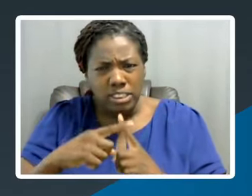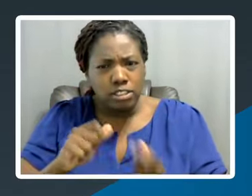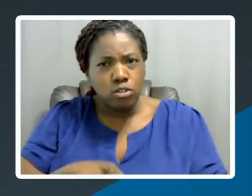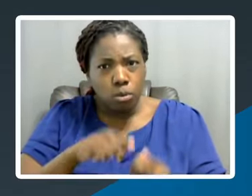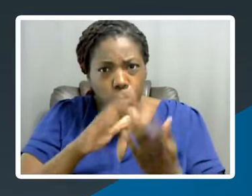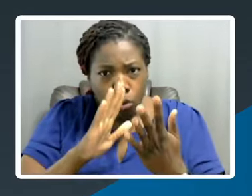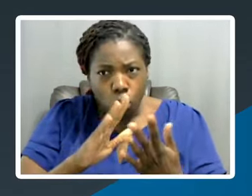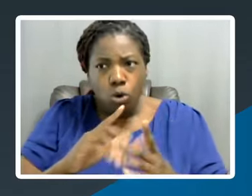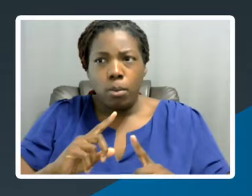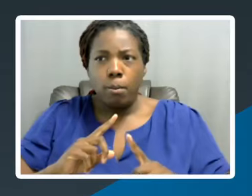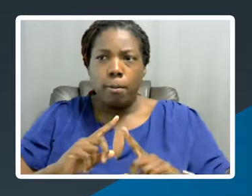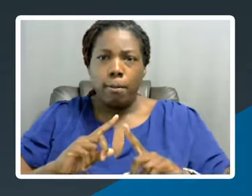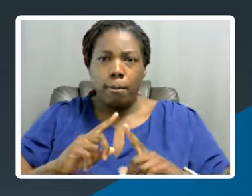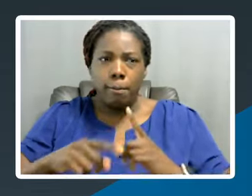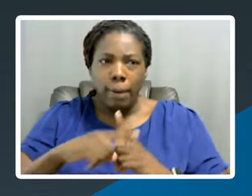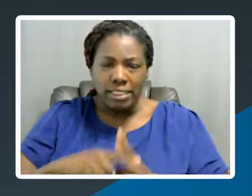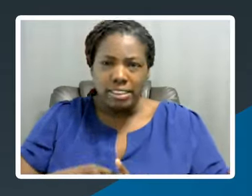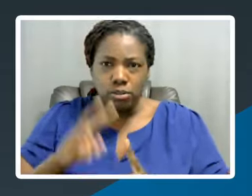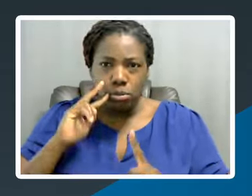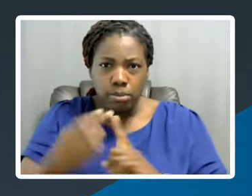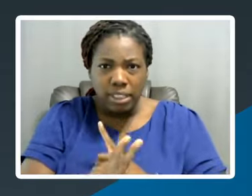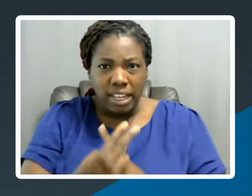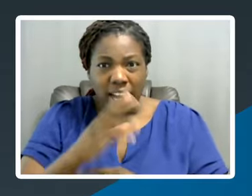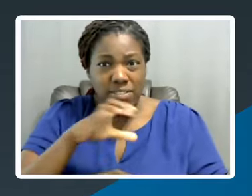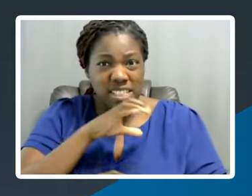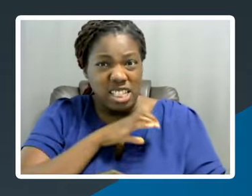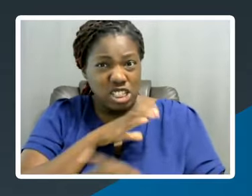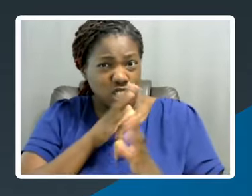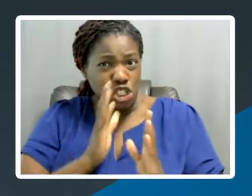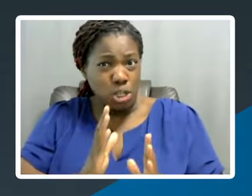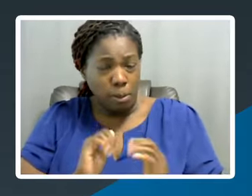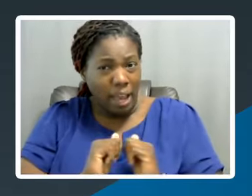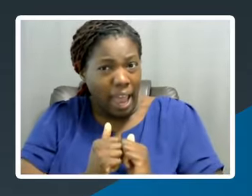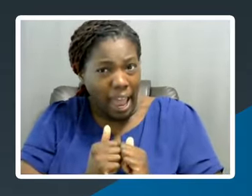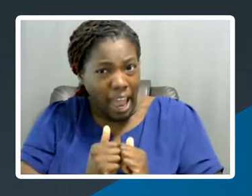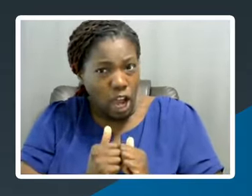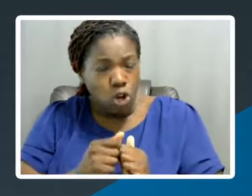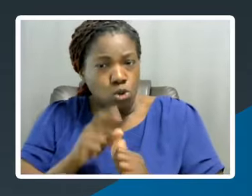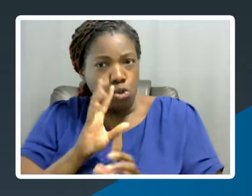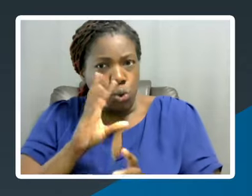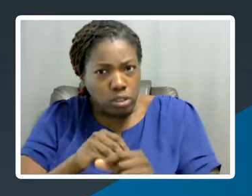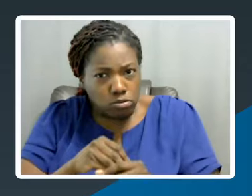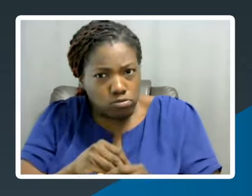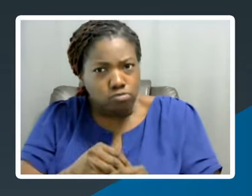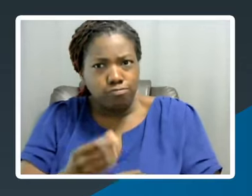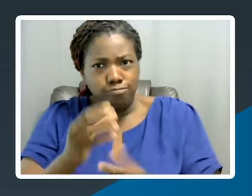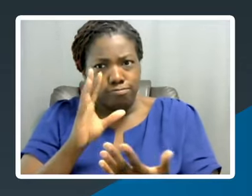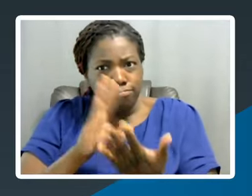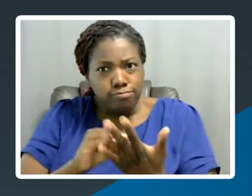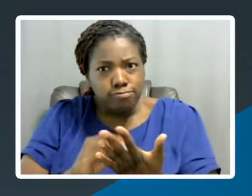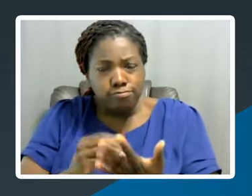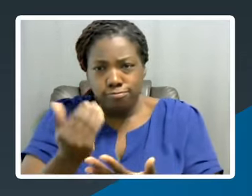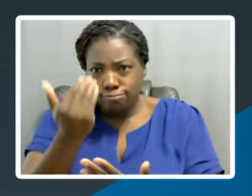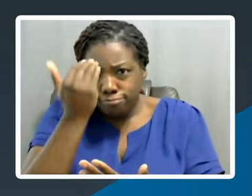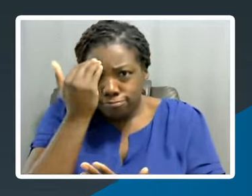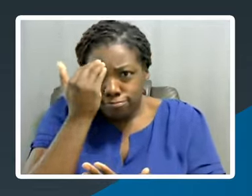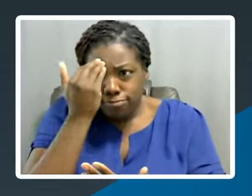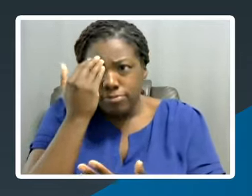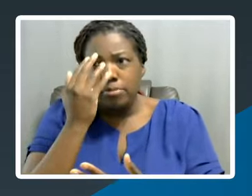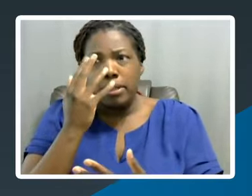view of citizenship, of digital citizenship, how to engage, how to be informed, how to be